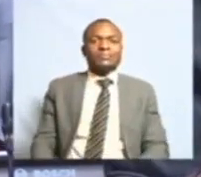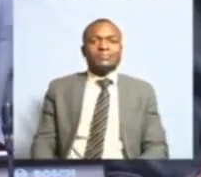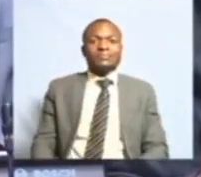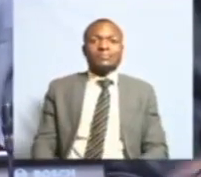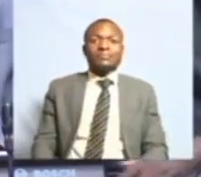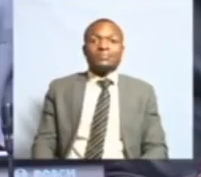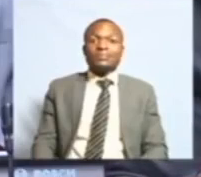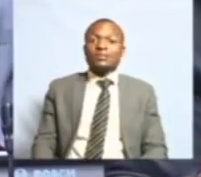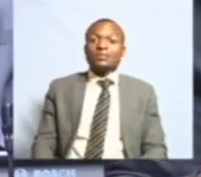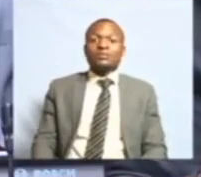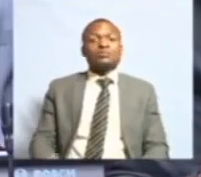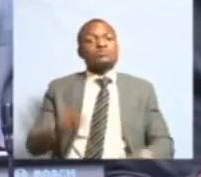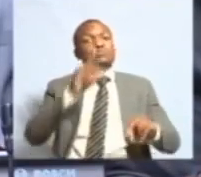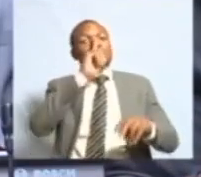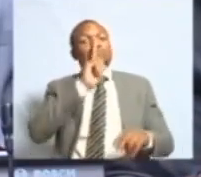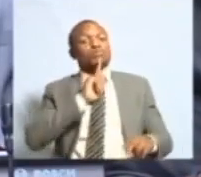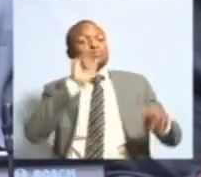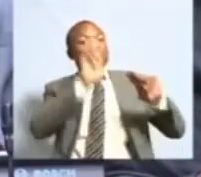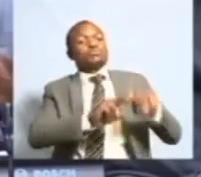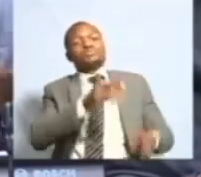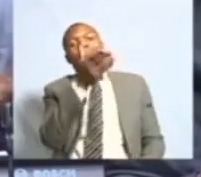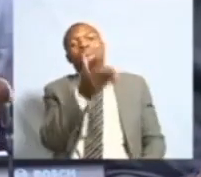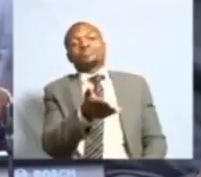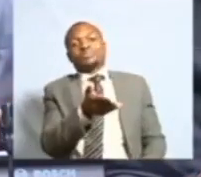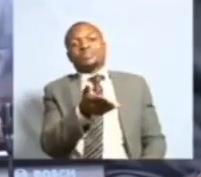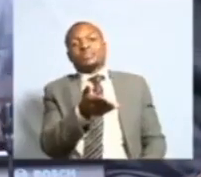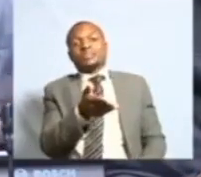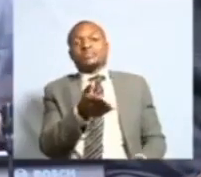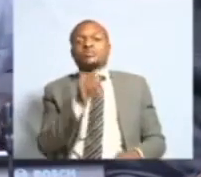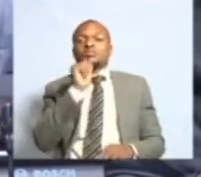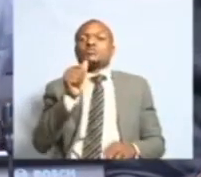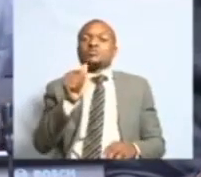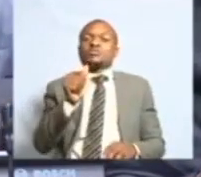to quietly sit there as if she has not offended